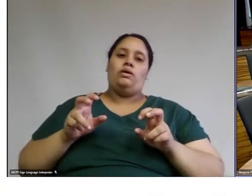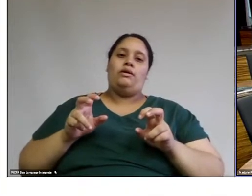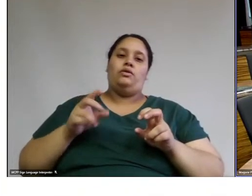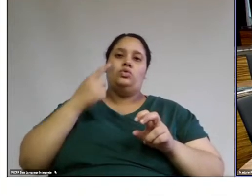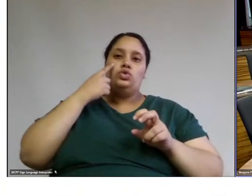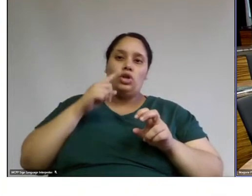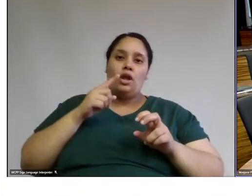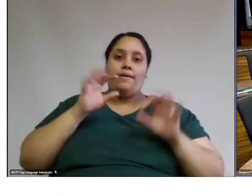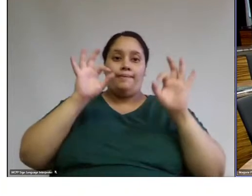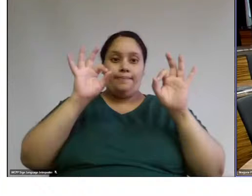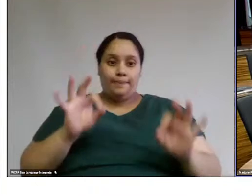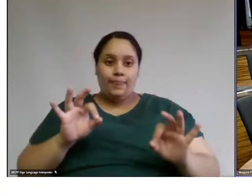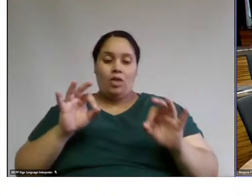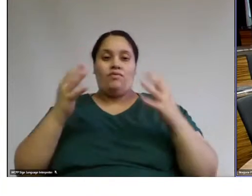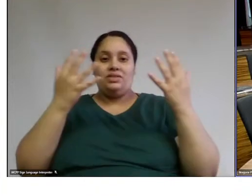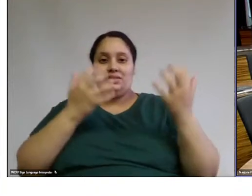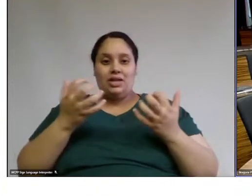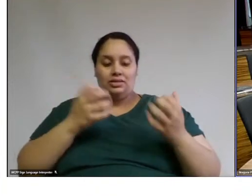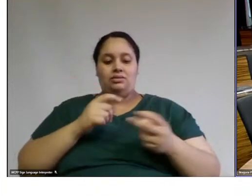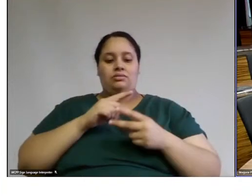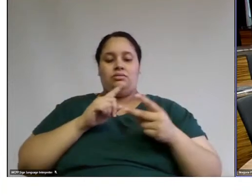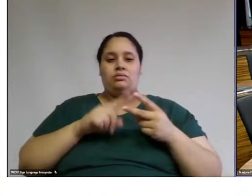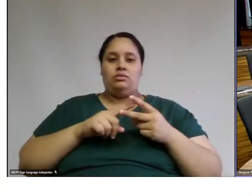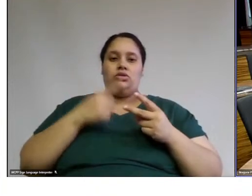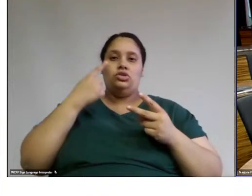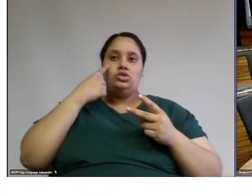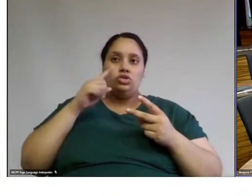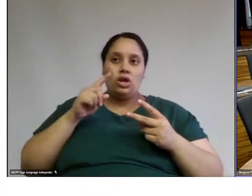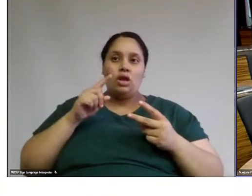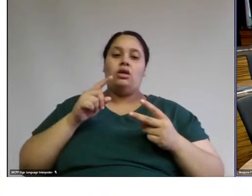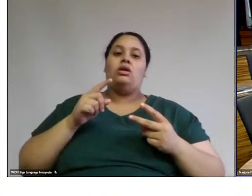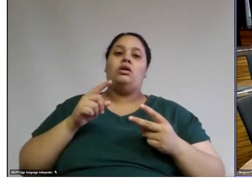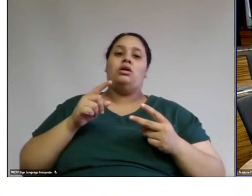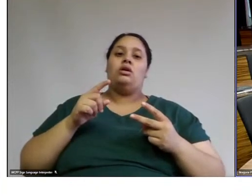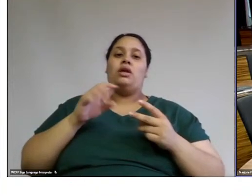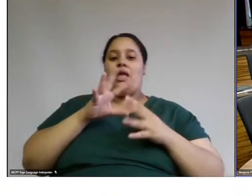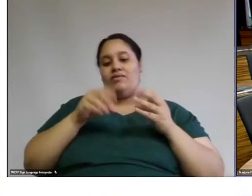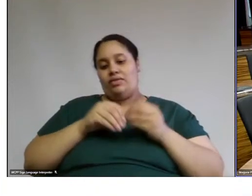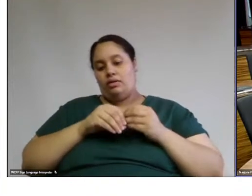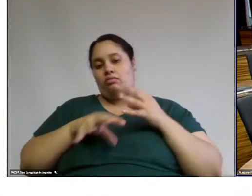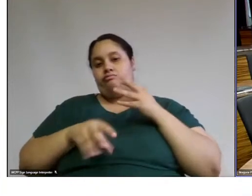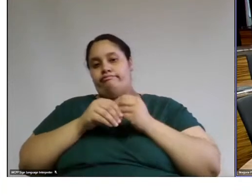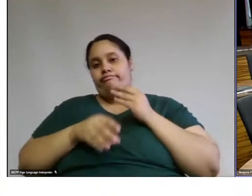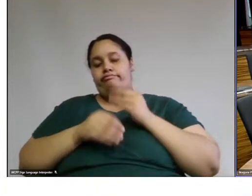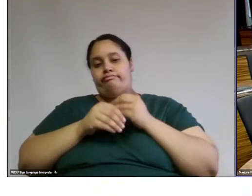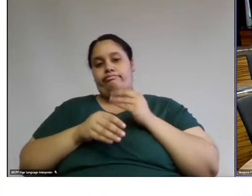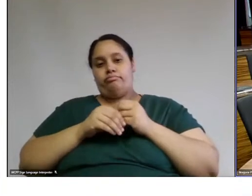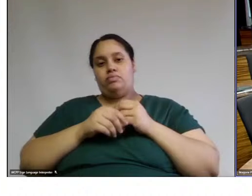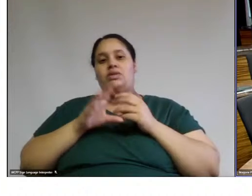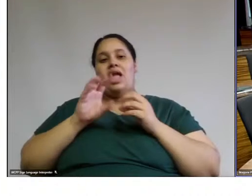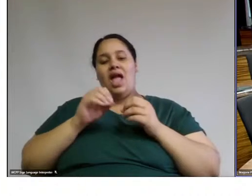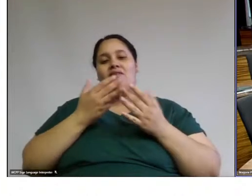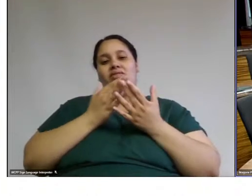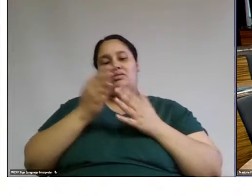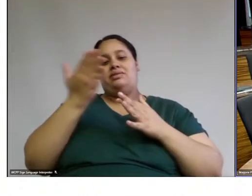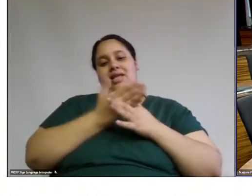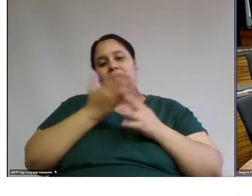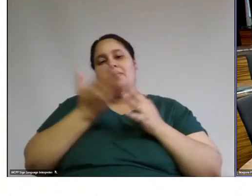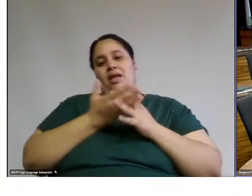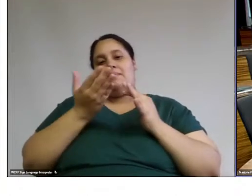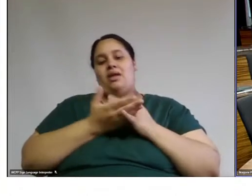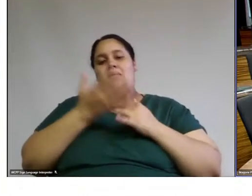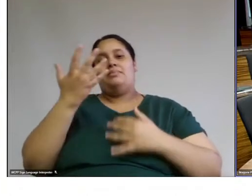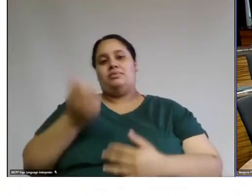accuracy and also checking the supporting documentation that goes together with that. And there are gaps, unfortunately there's gaps in that